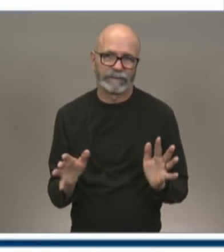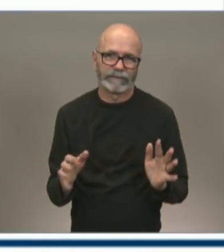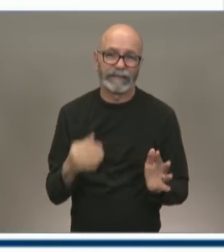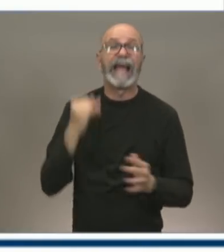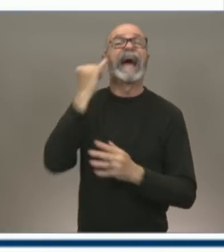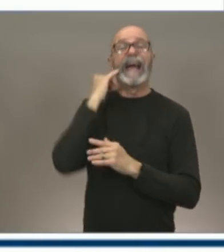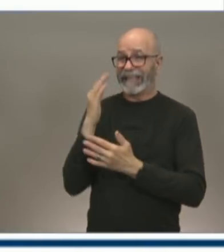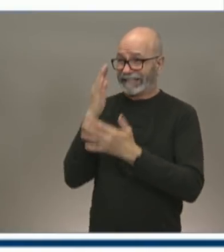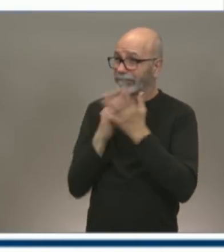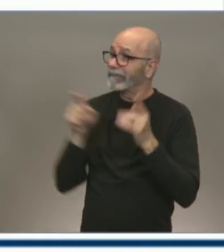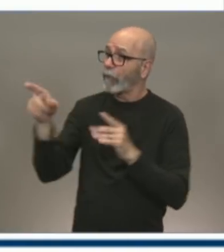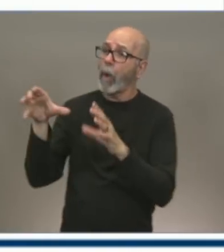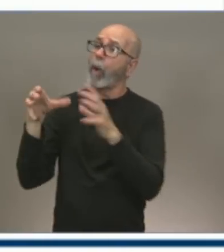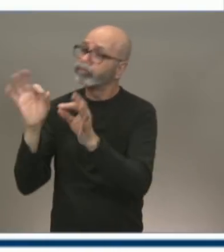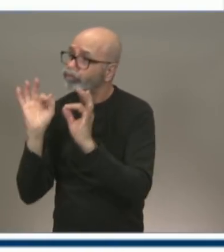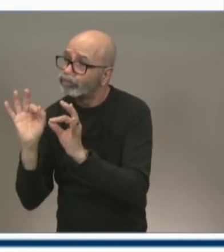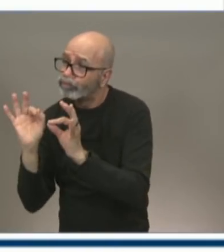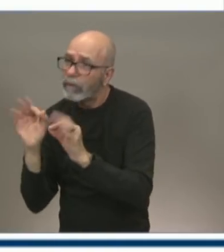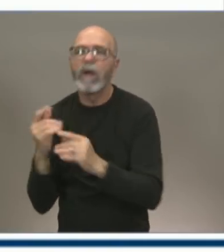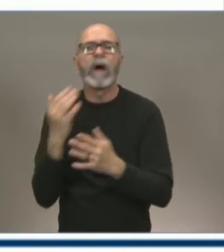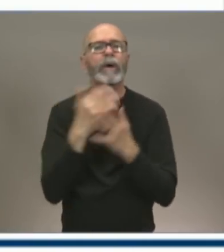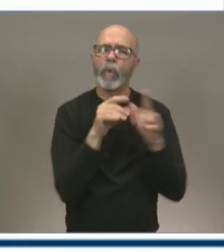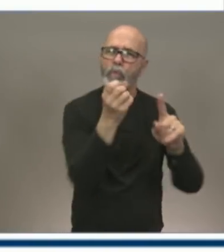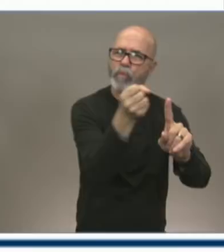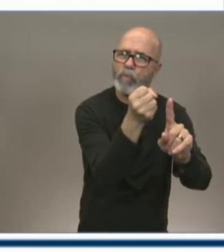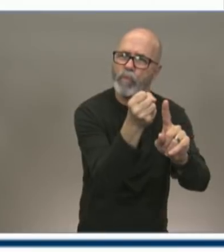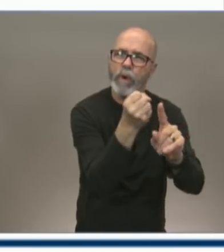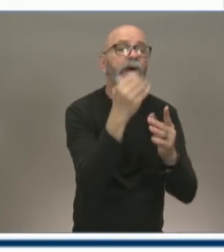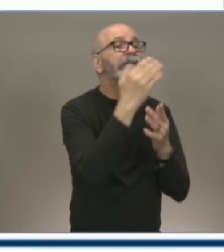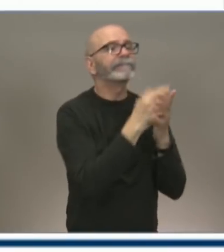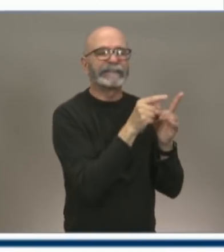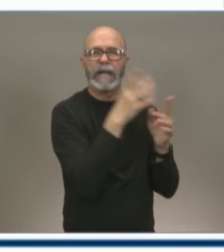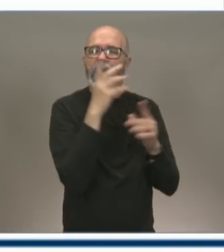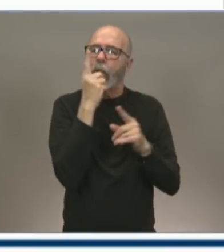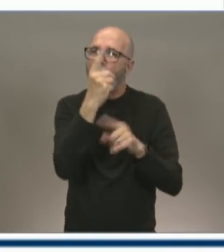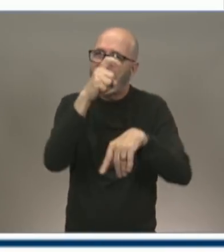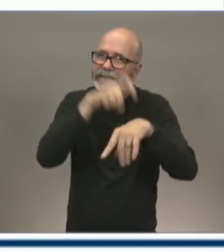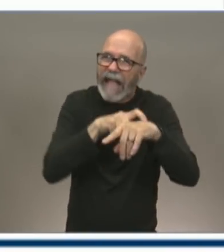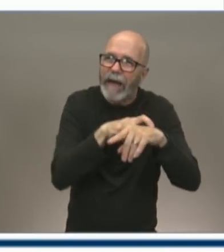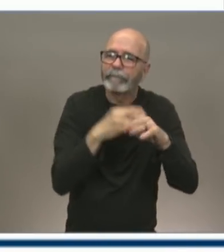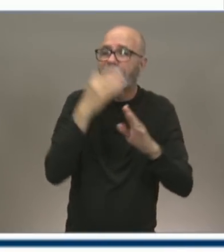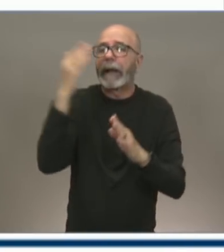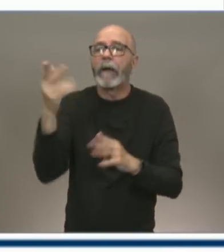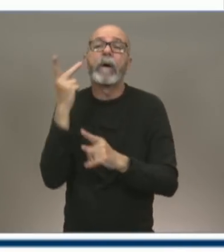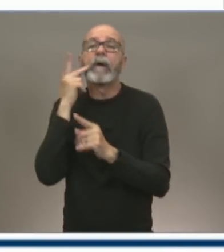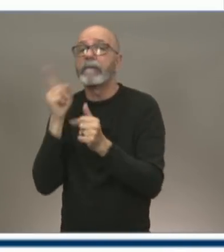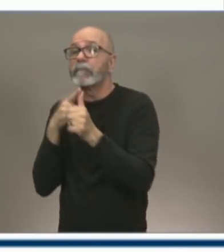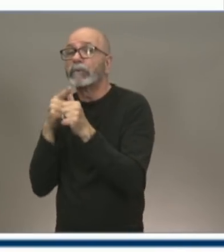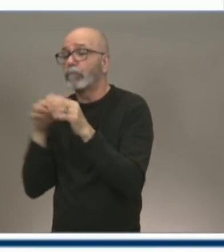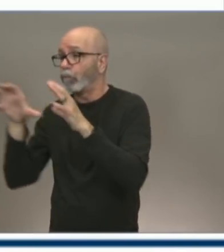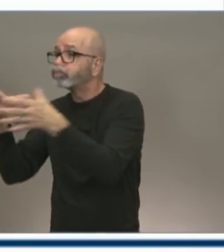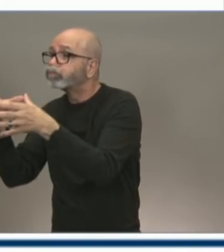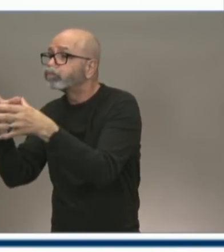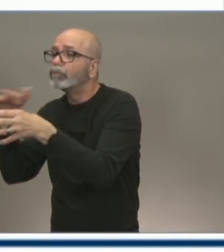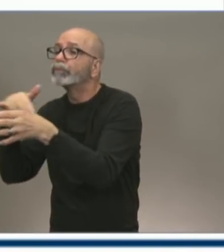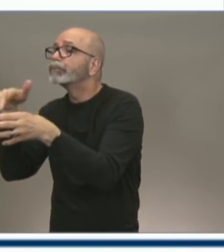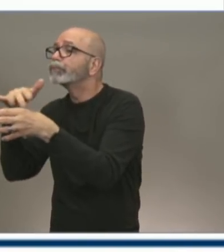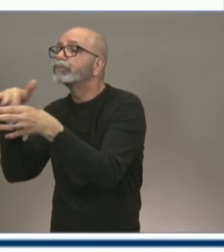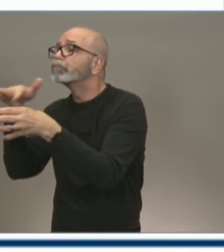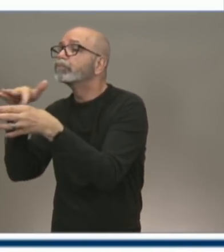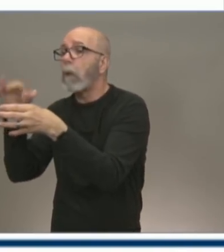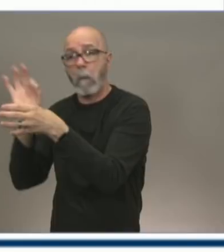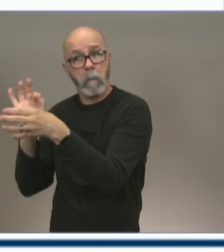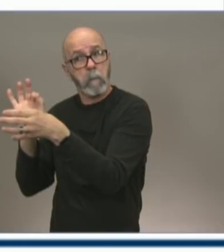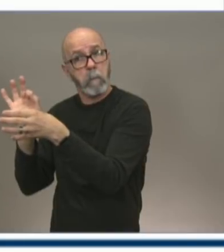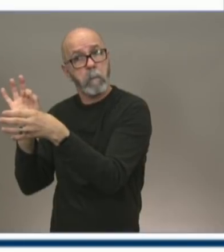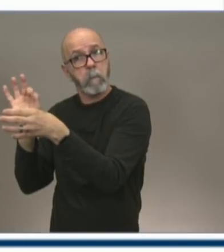slow, careful approach that we have to open one area up, see what the impact of that is. The reason we went first with sports and arts and